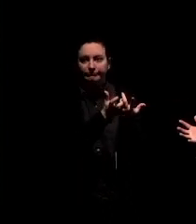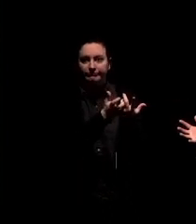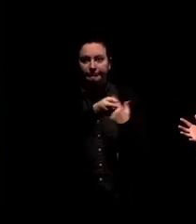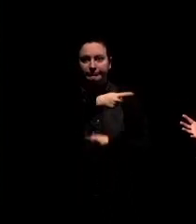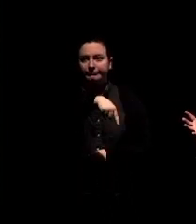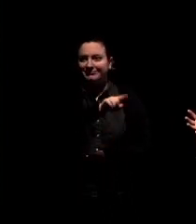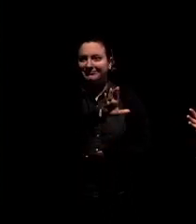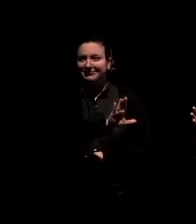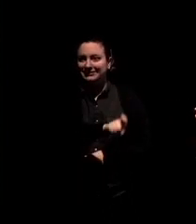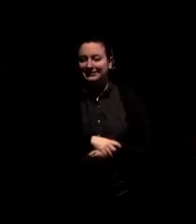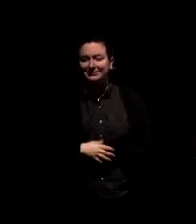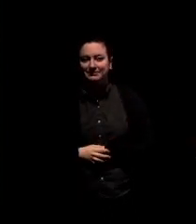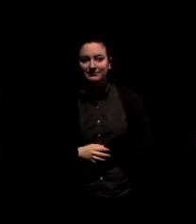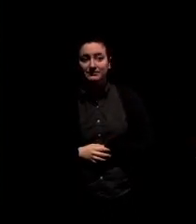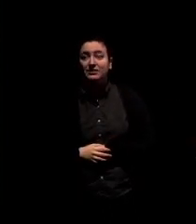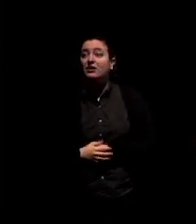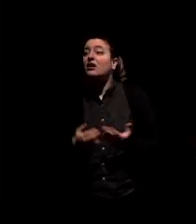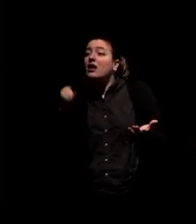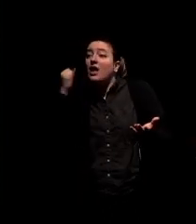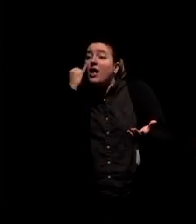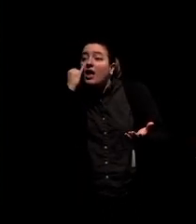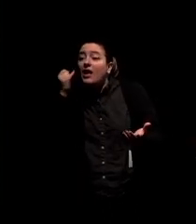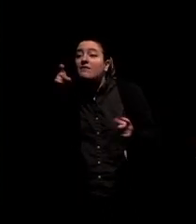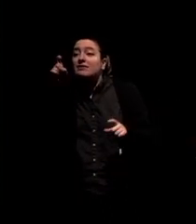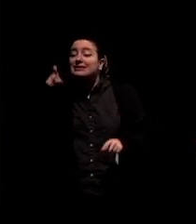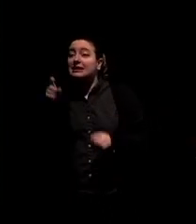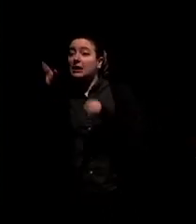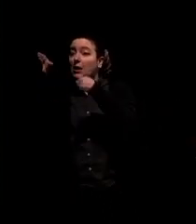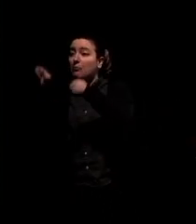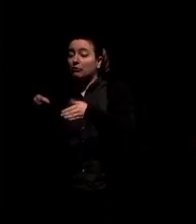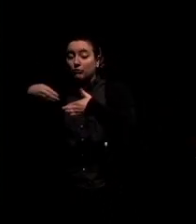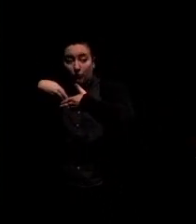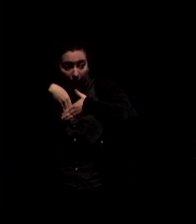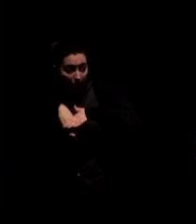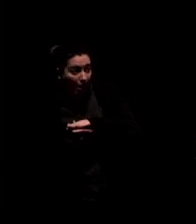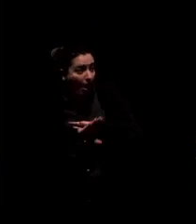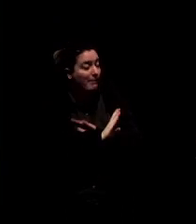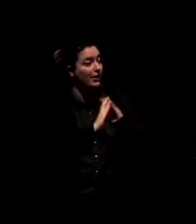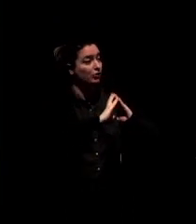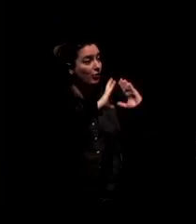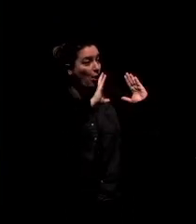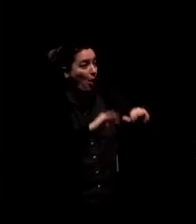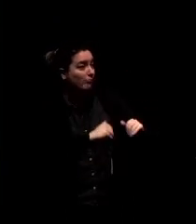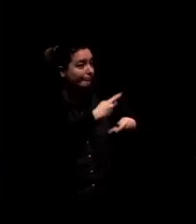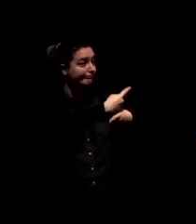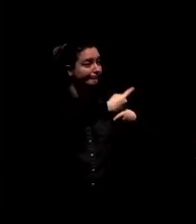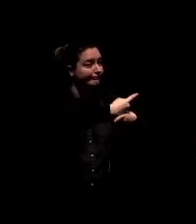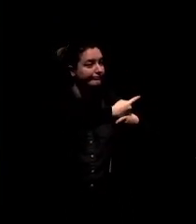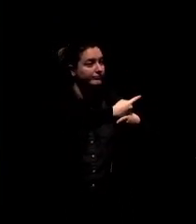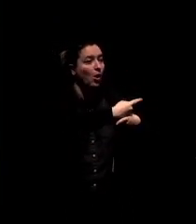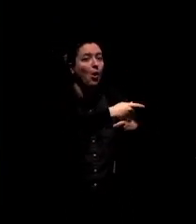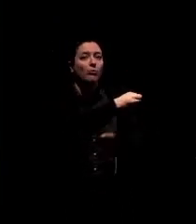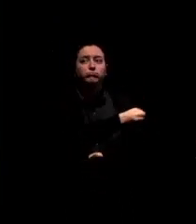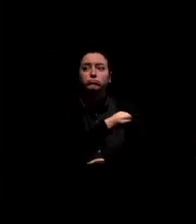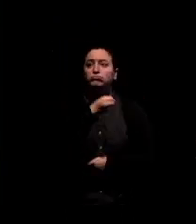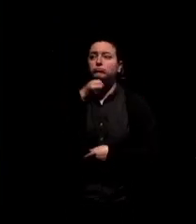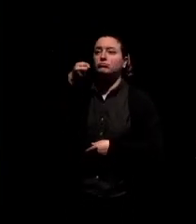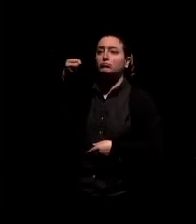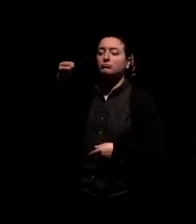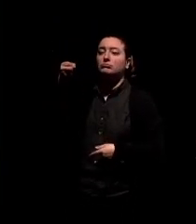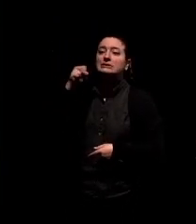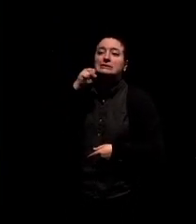in-home care providers, someone coming to your home to care for you, or if you go to a senior housing or an institutional